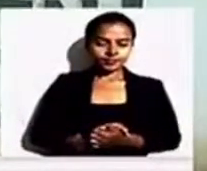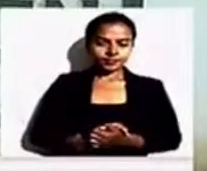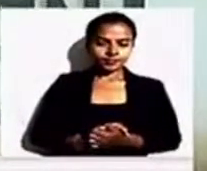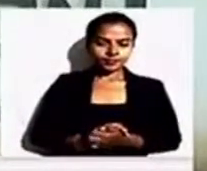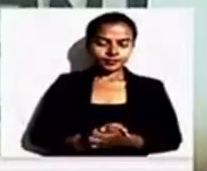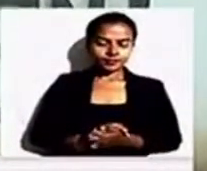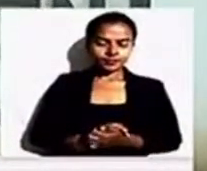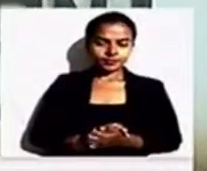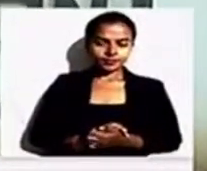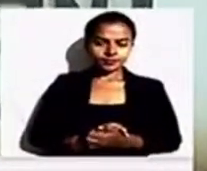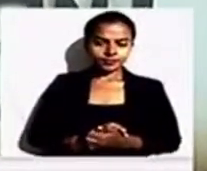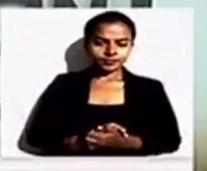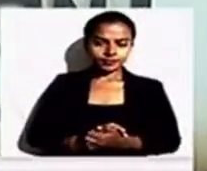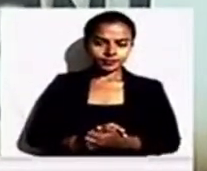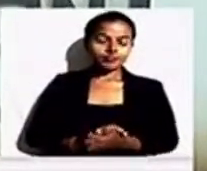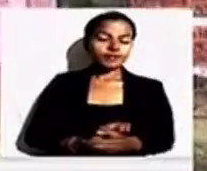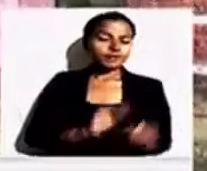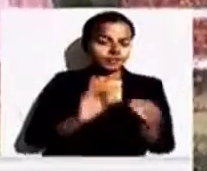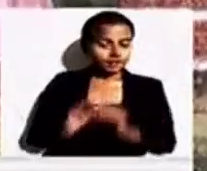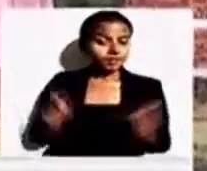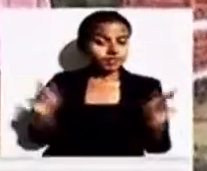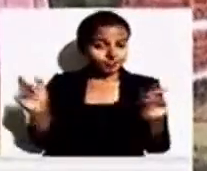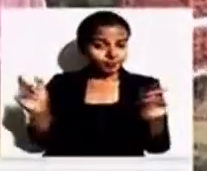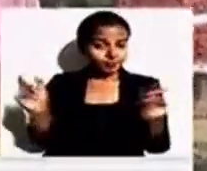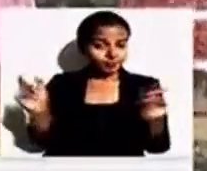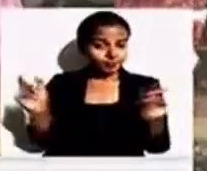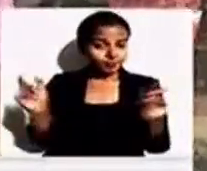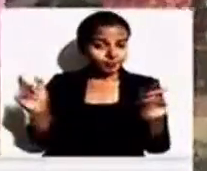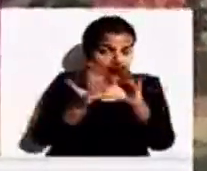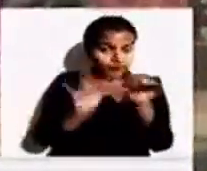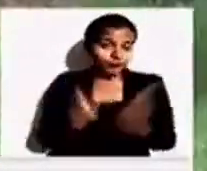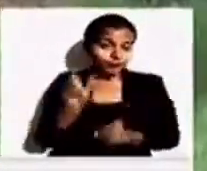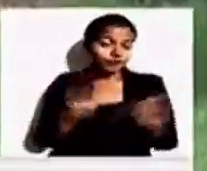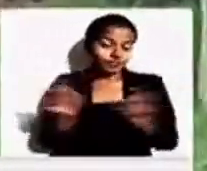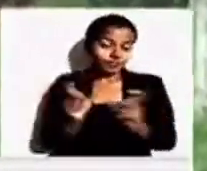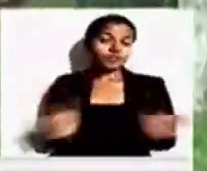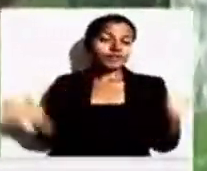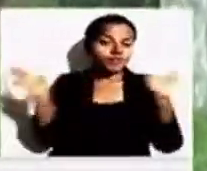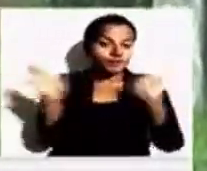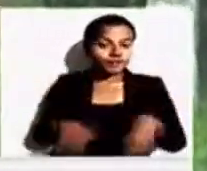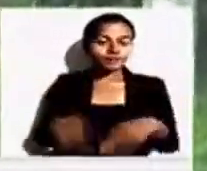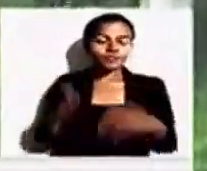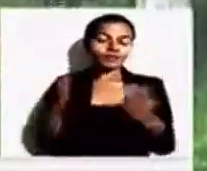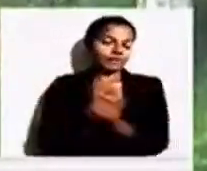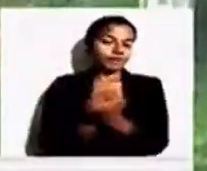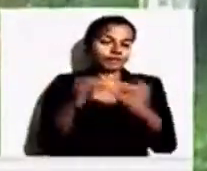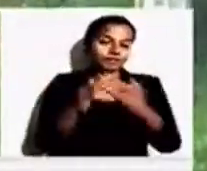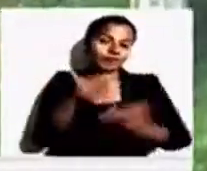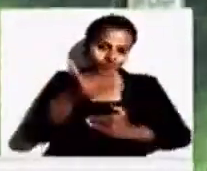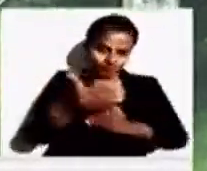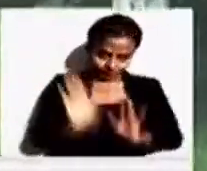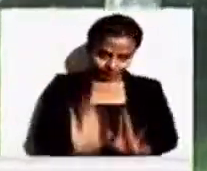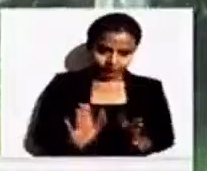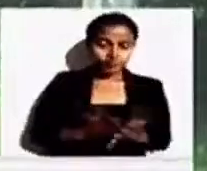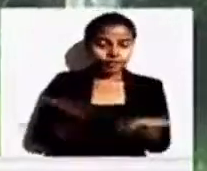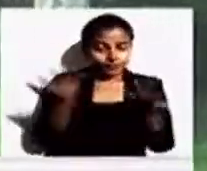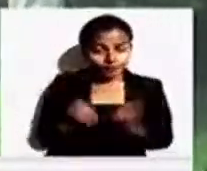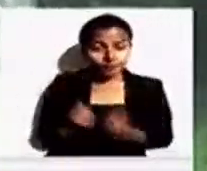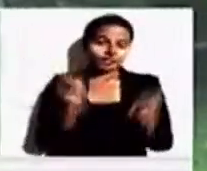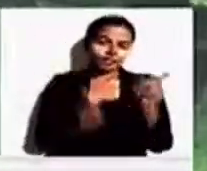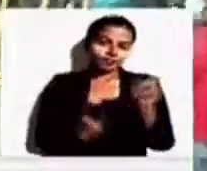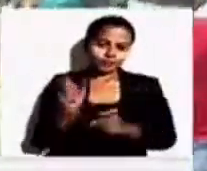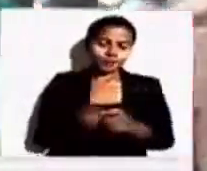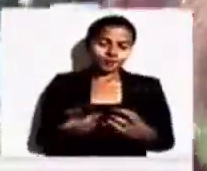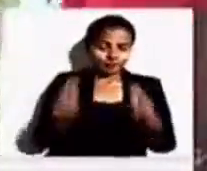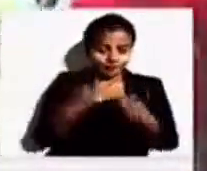Meanwhile, the relatives of inmates at the Mahara prison gathered opposite the prison premises today. They urged the authorities to provide them with information about their